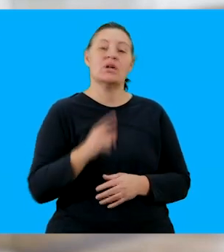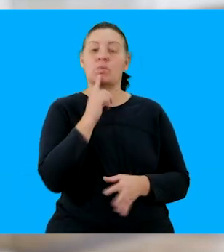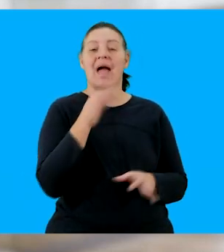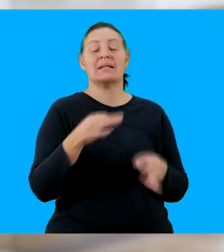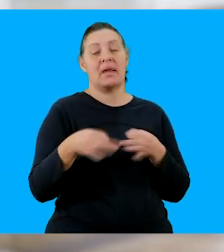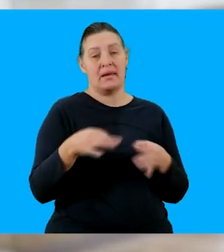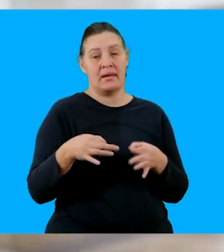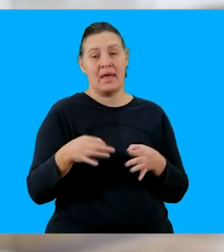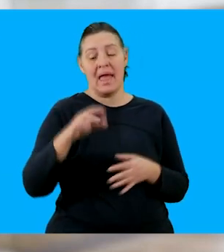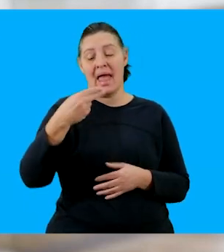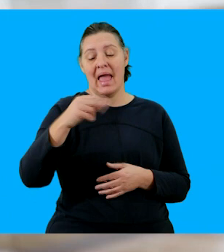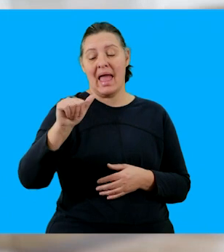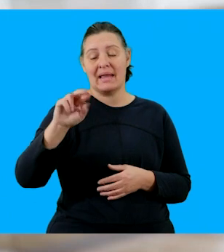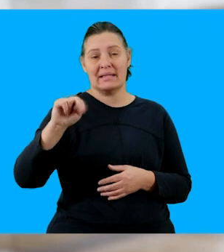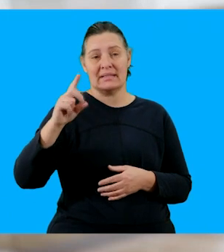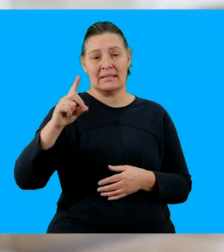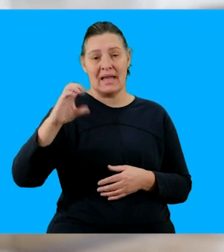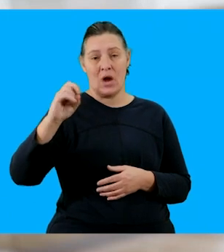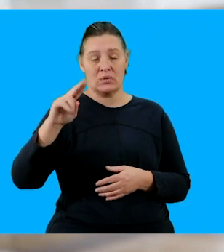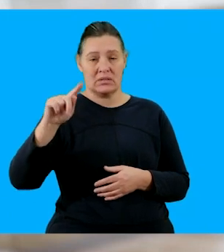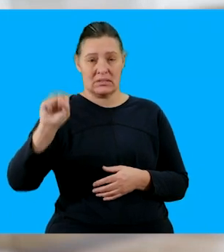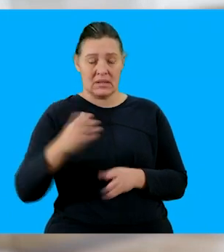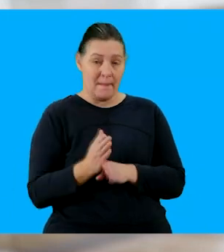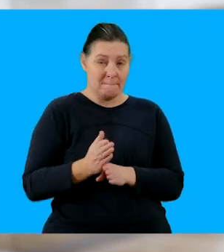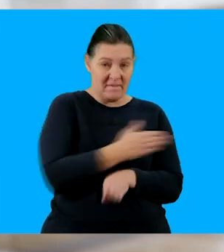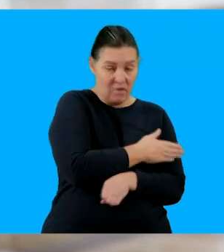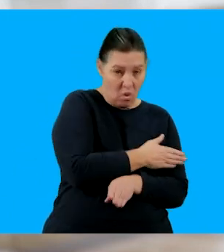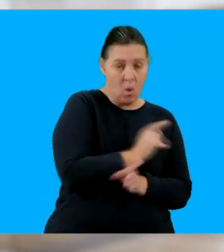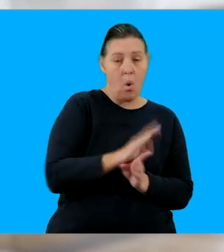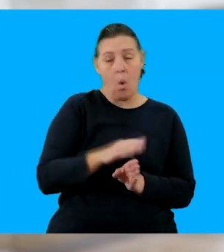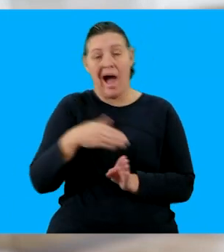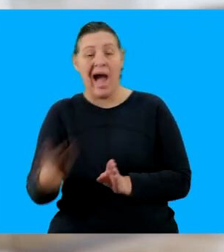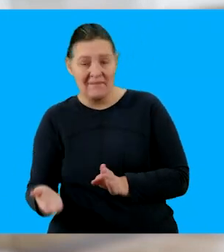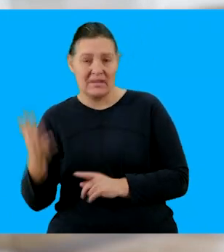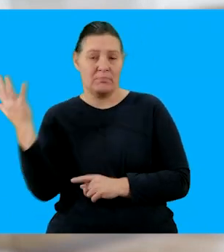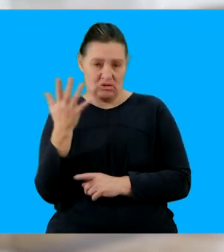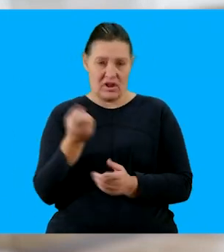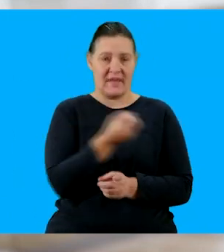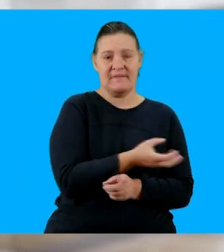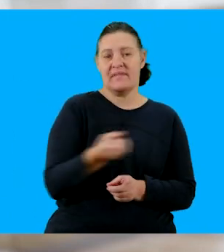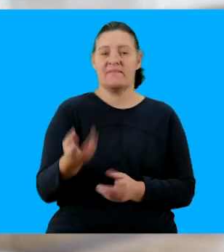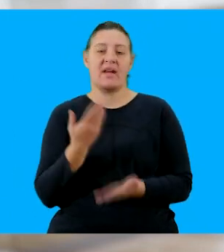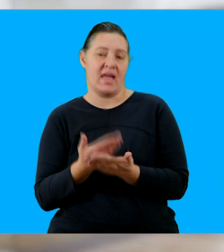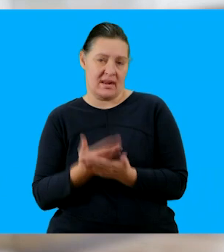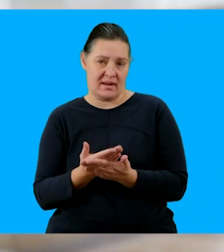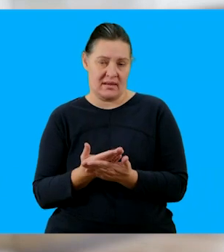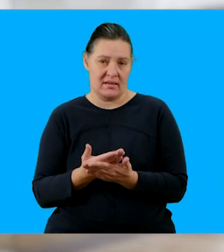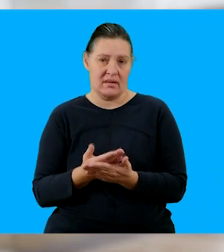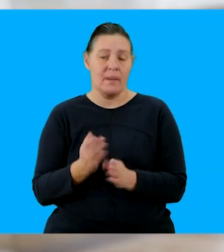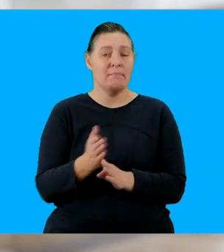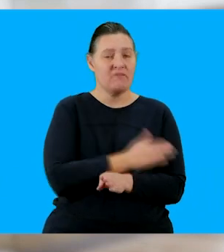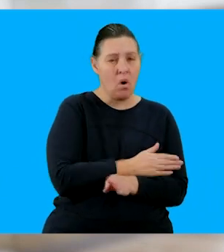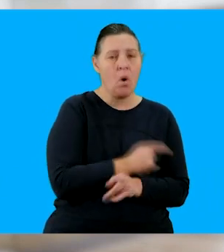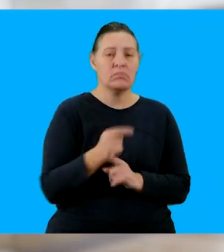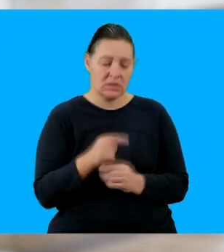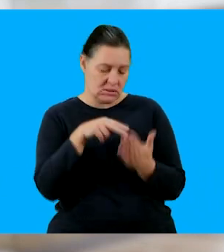want to also explain that handouts can be given before the presentation or even after the presentation. Before the presentation is